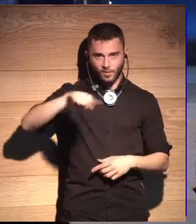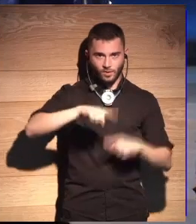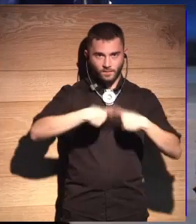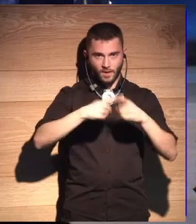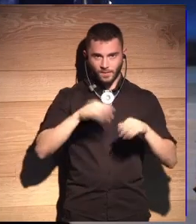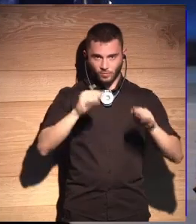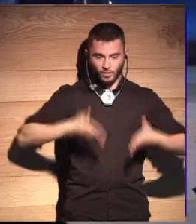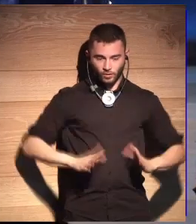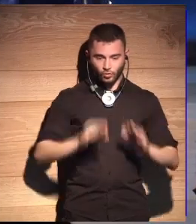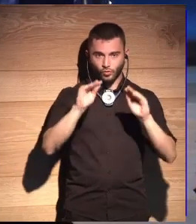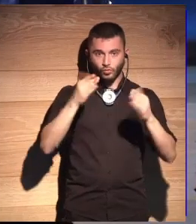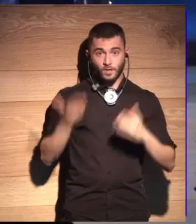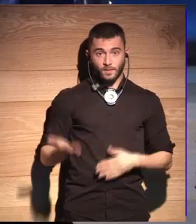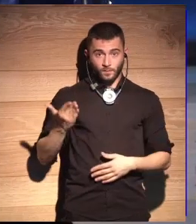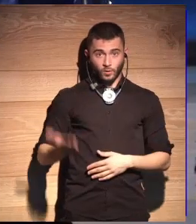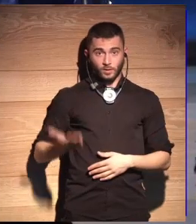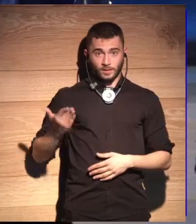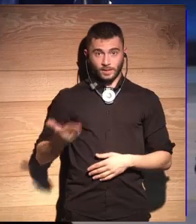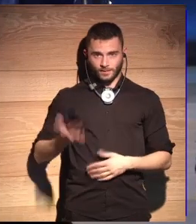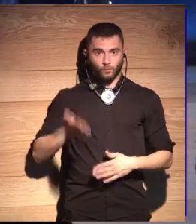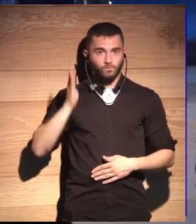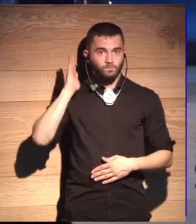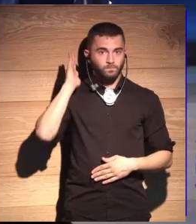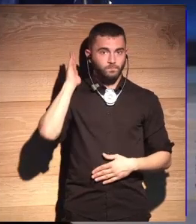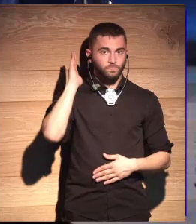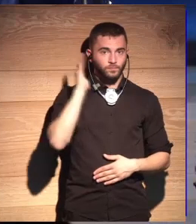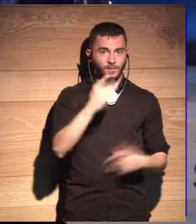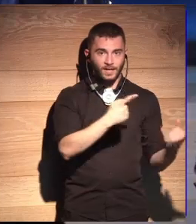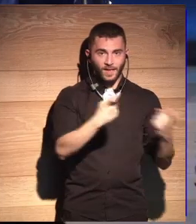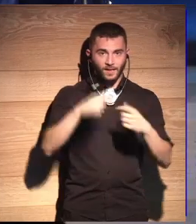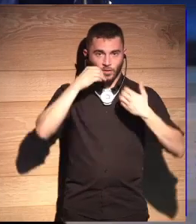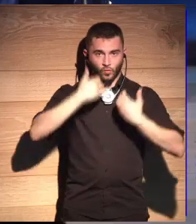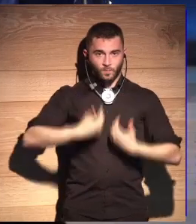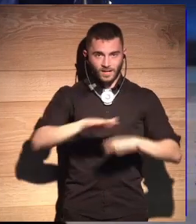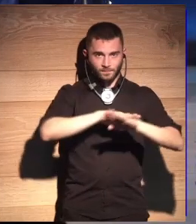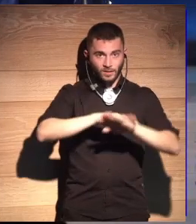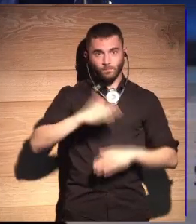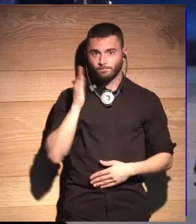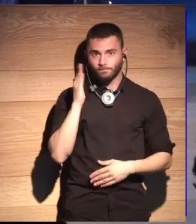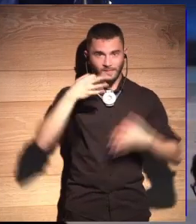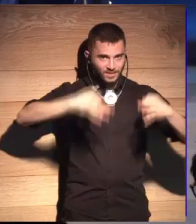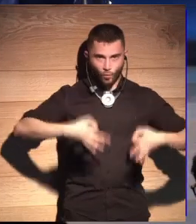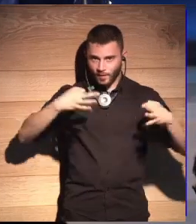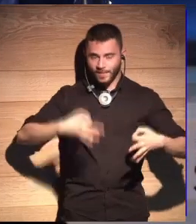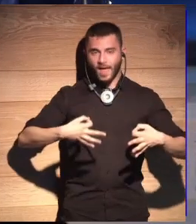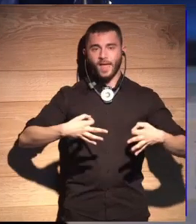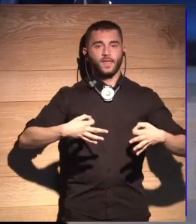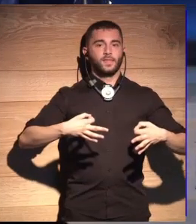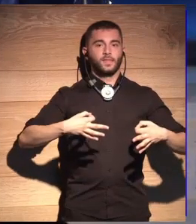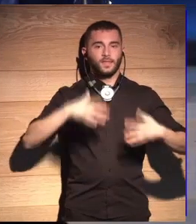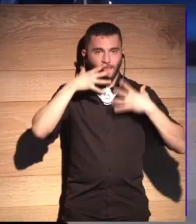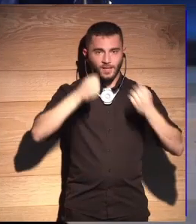upon their most basic human needs for forms of security, for forms of healthcare and so